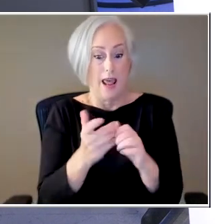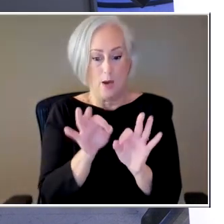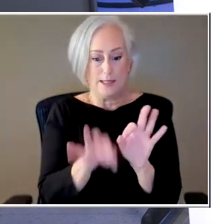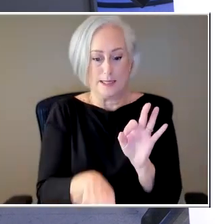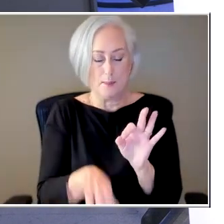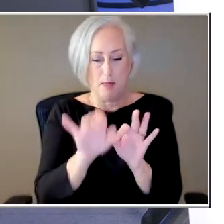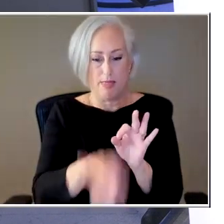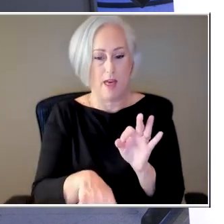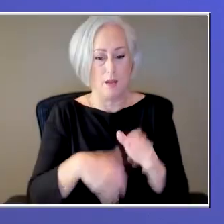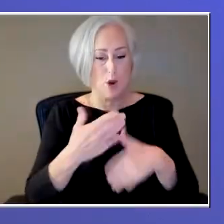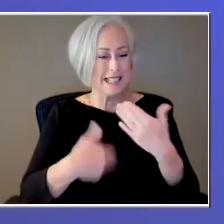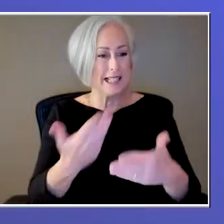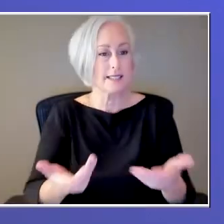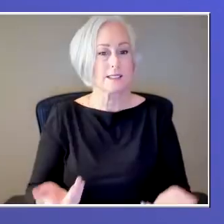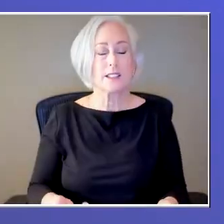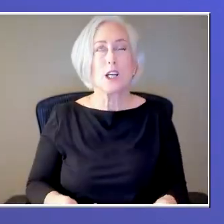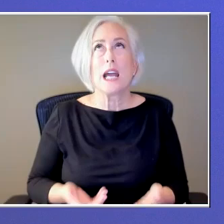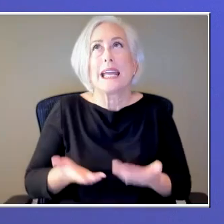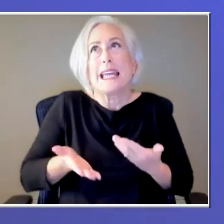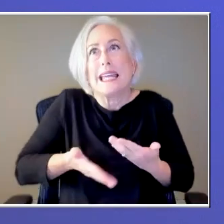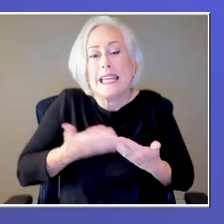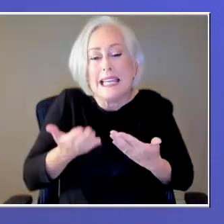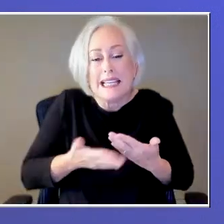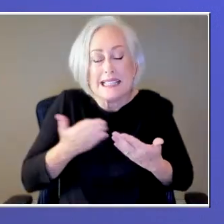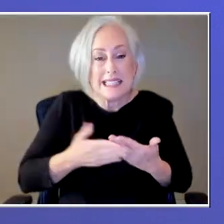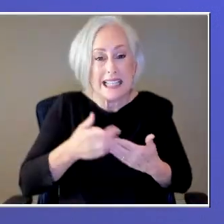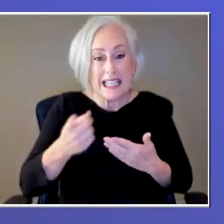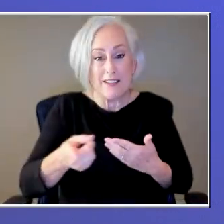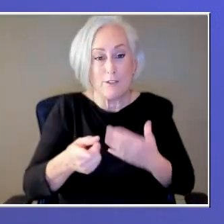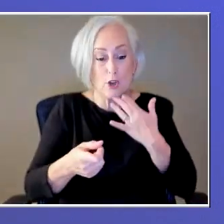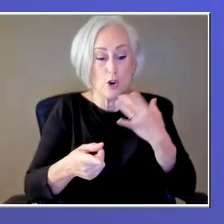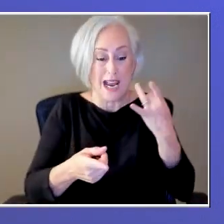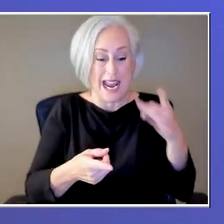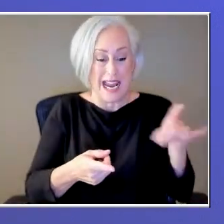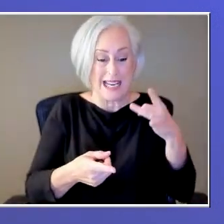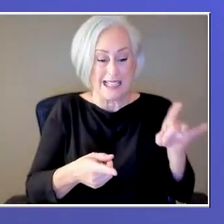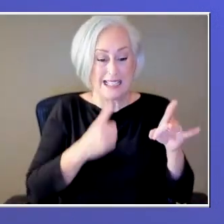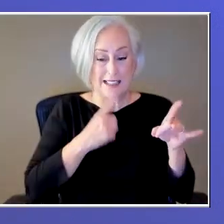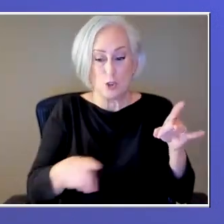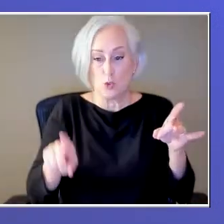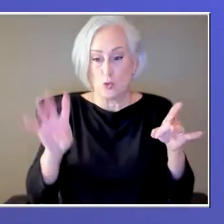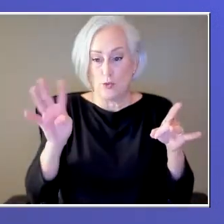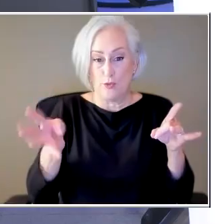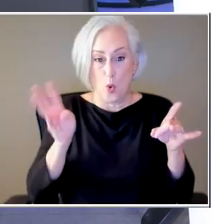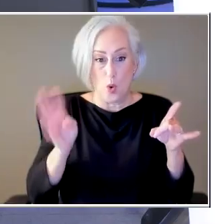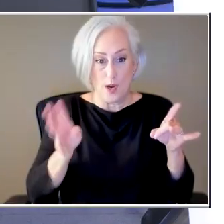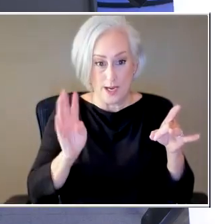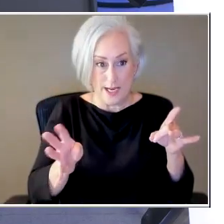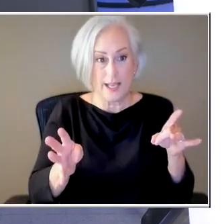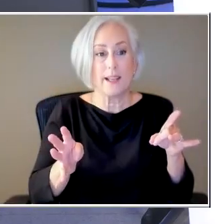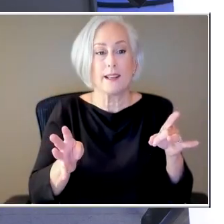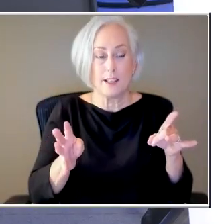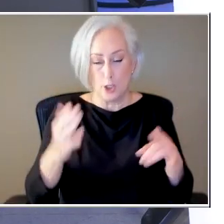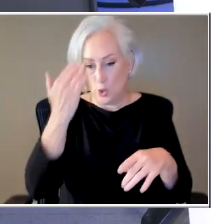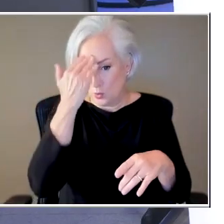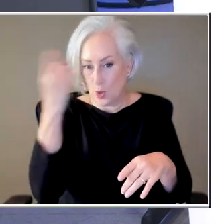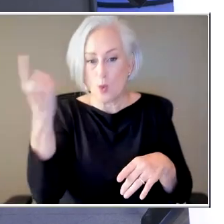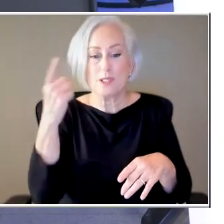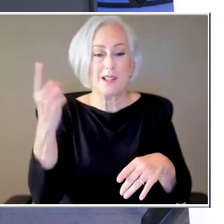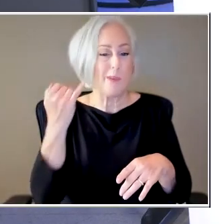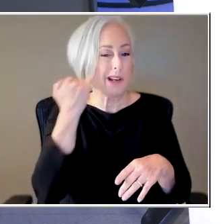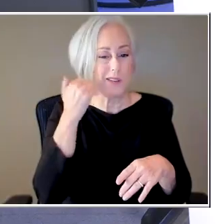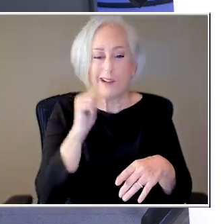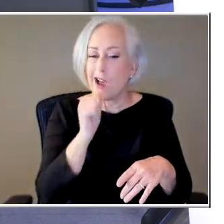swab? It's so easy, and if you're not 18 to 40, you know an 18 to 40-year-old, so get them on there. Get them on there. Dr. McGurk, what's